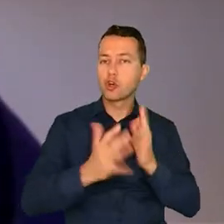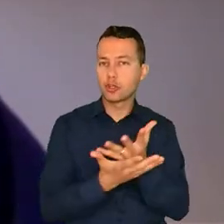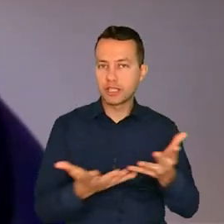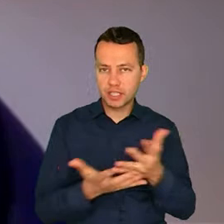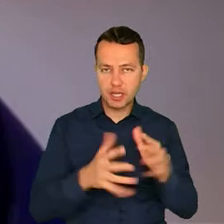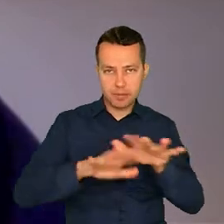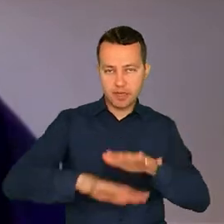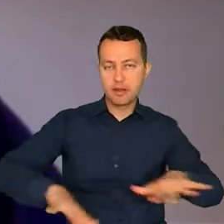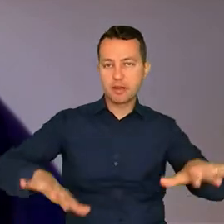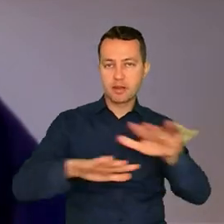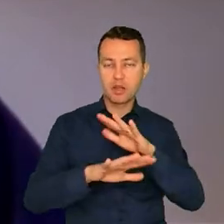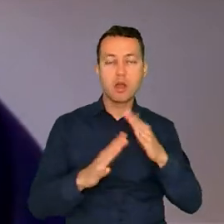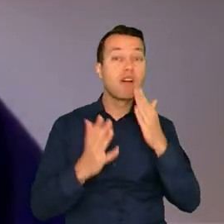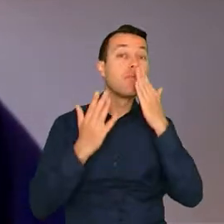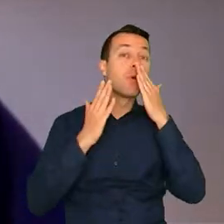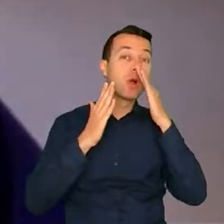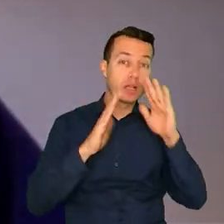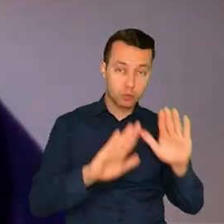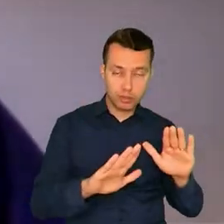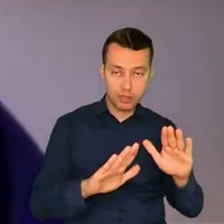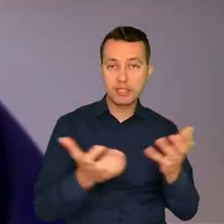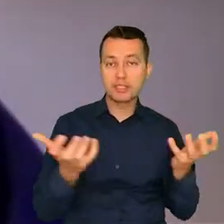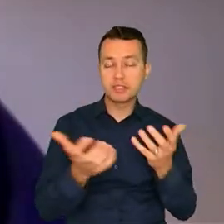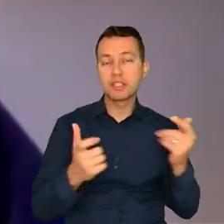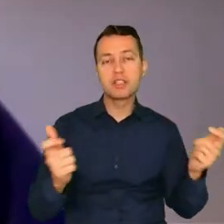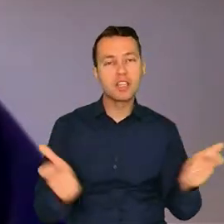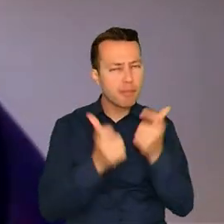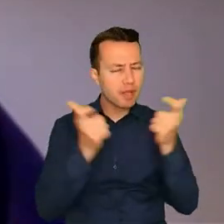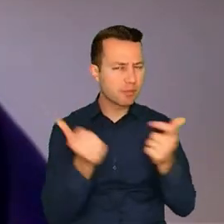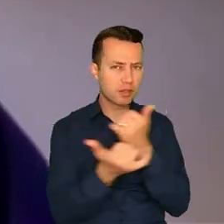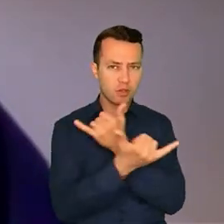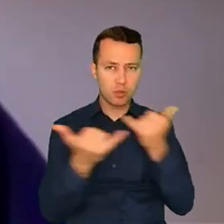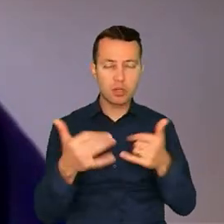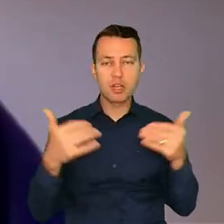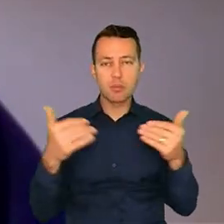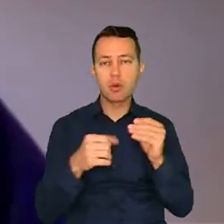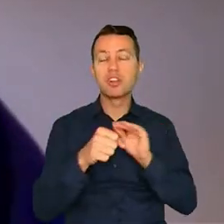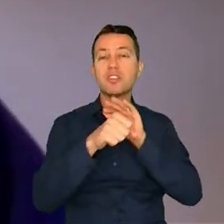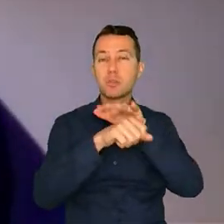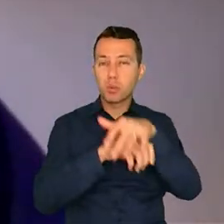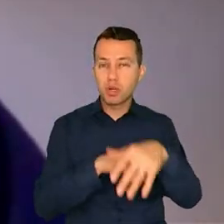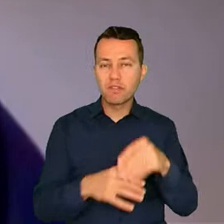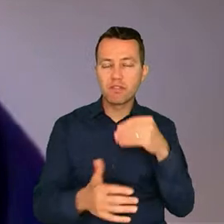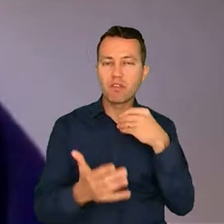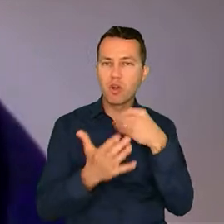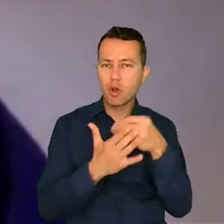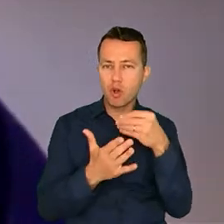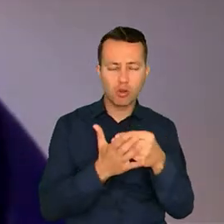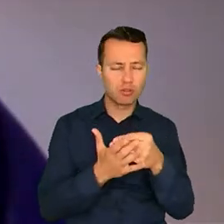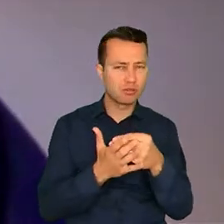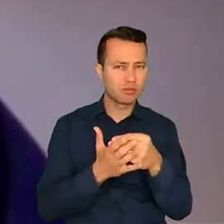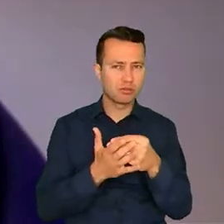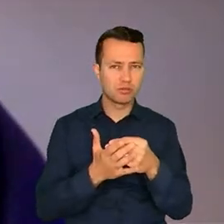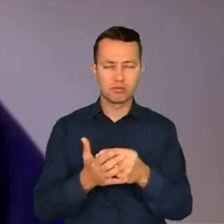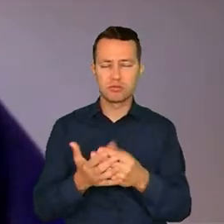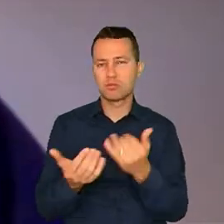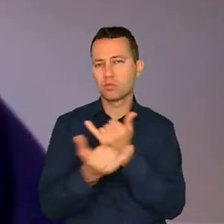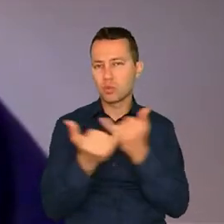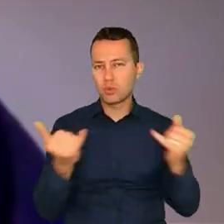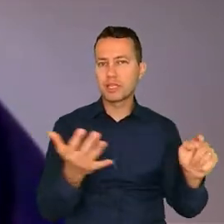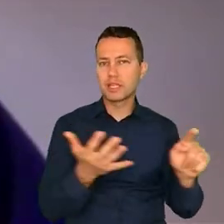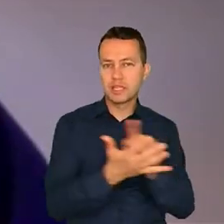protection shows us where are the risks that can cause future costs